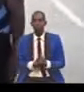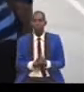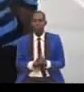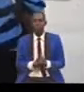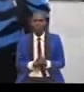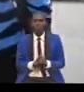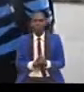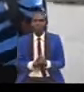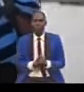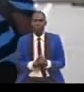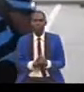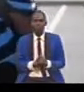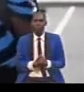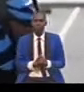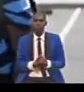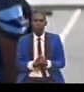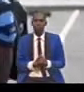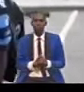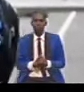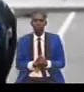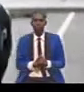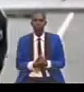Oh.